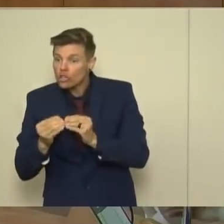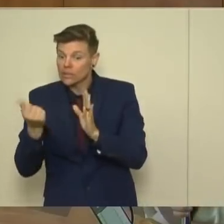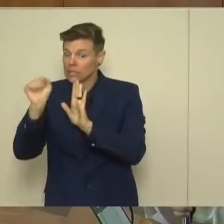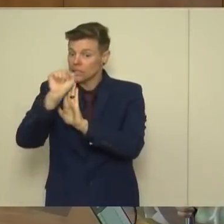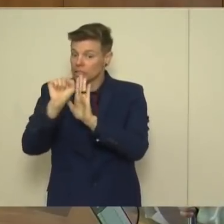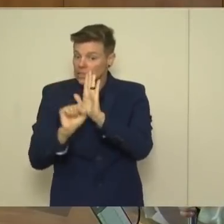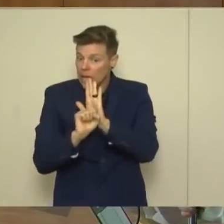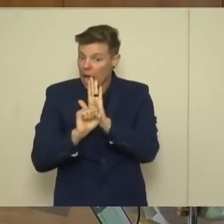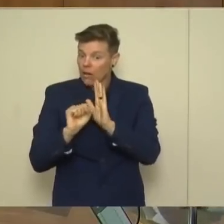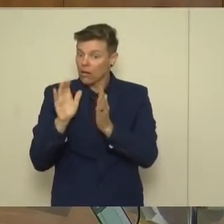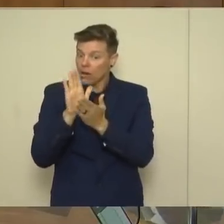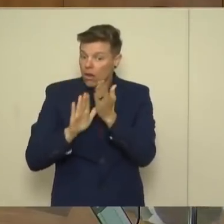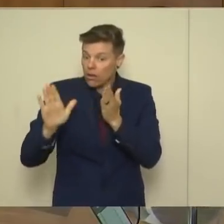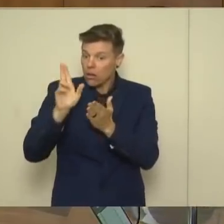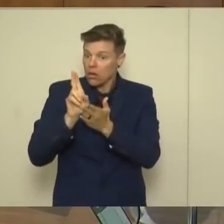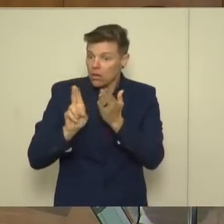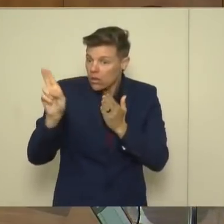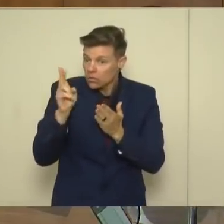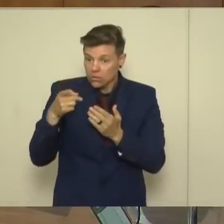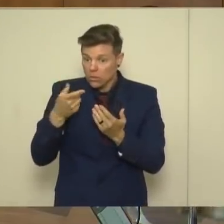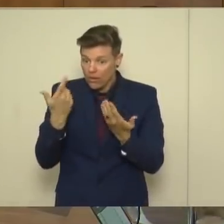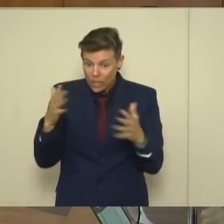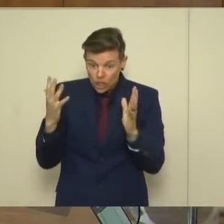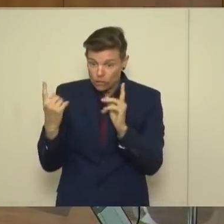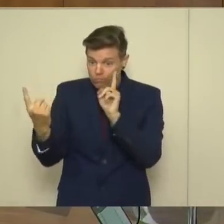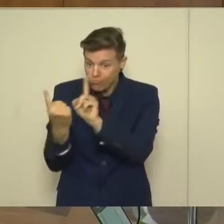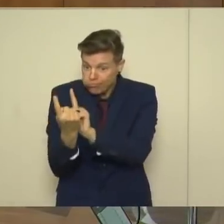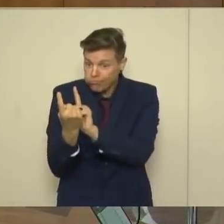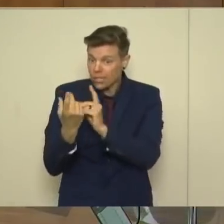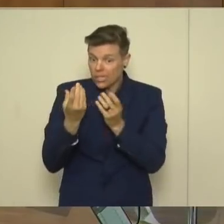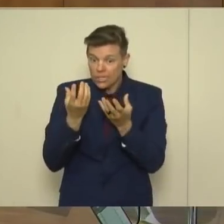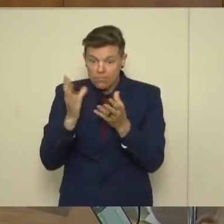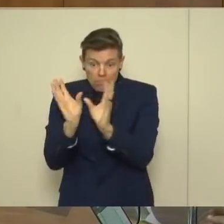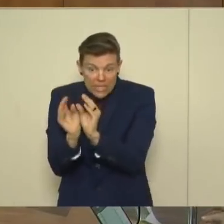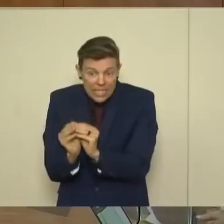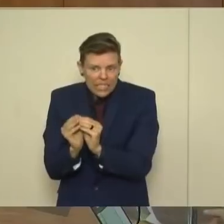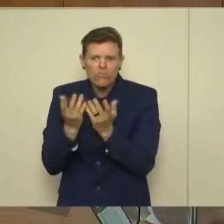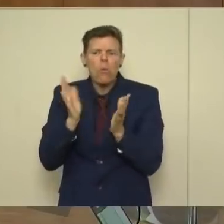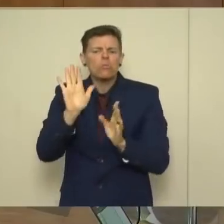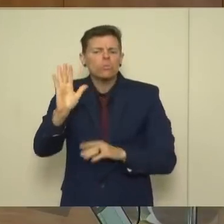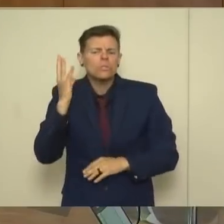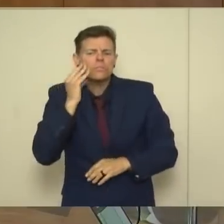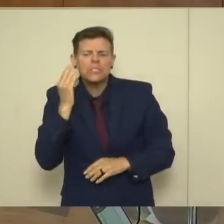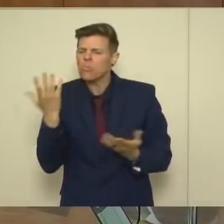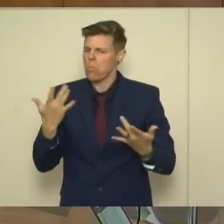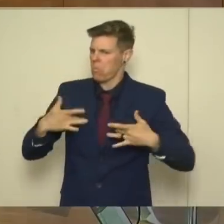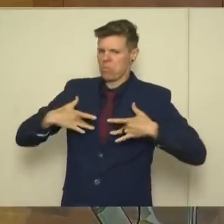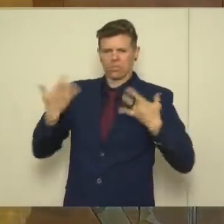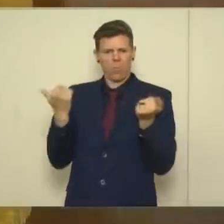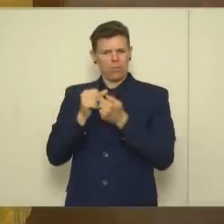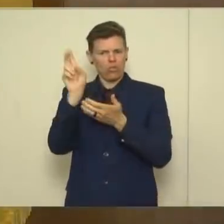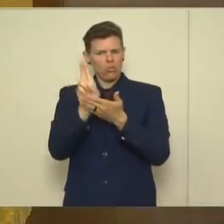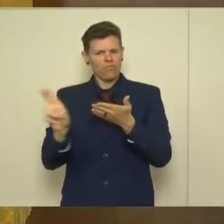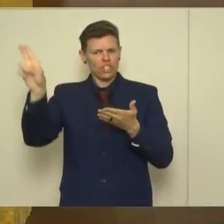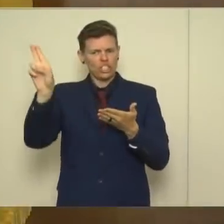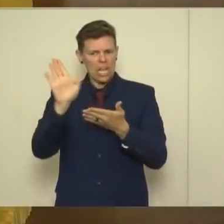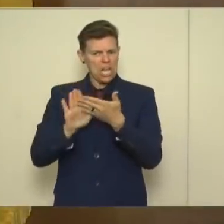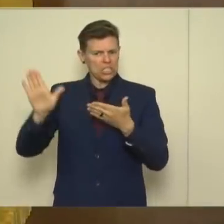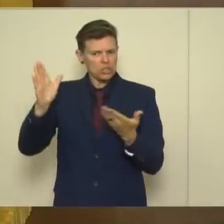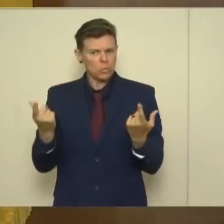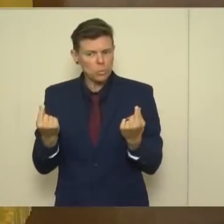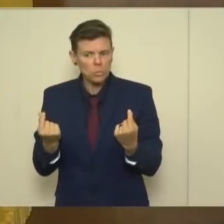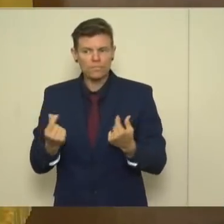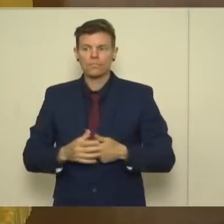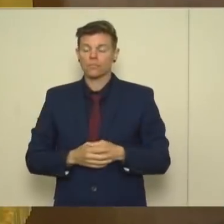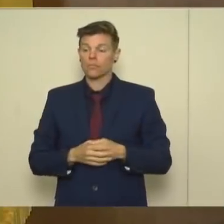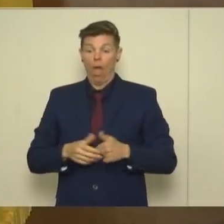folks to see what they're hearing anecdotally? Can you give us some idea of what that situation looks like? Yeah, both, actually, Matt. It's a really important